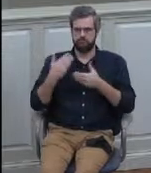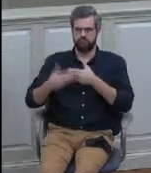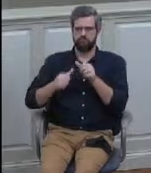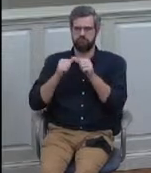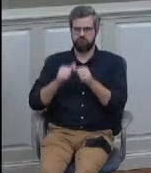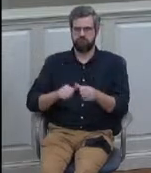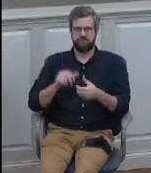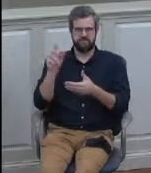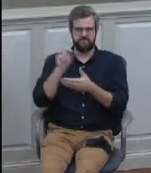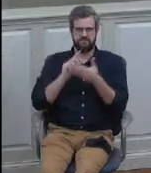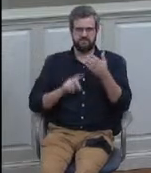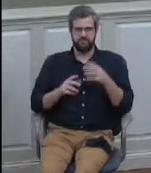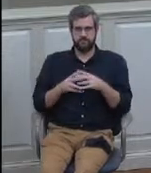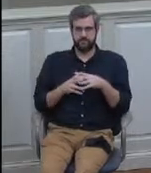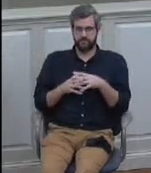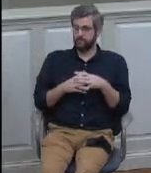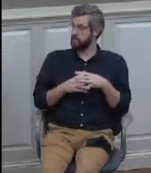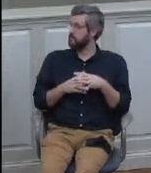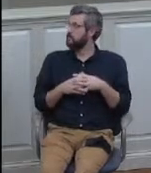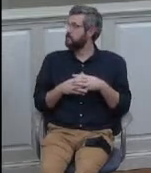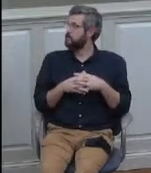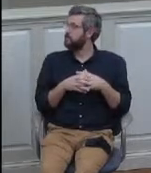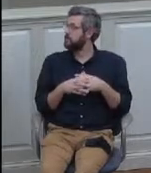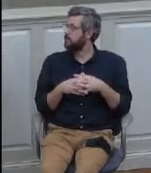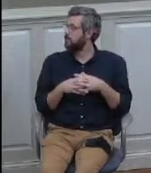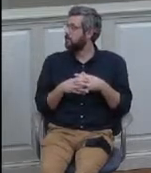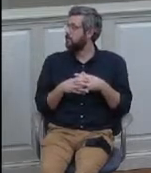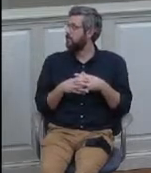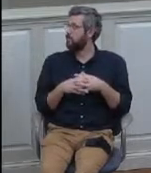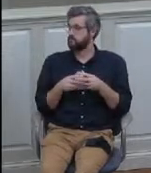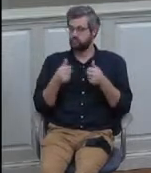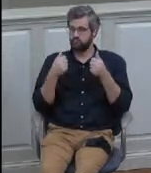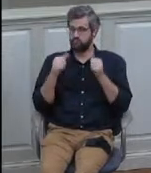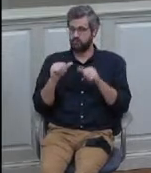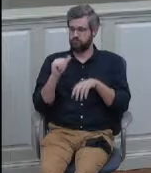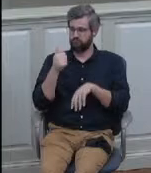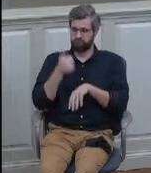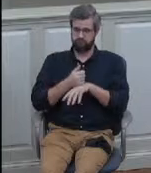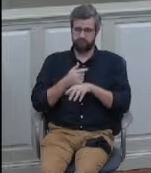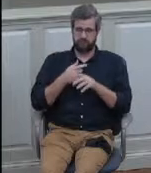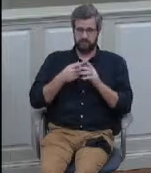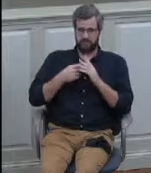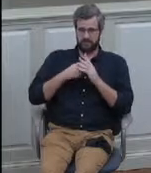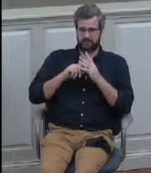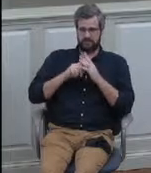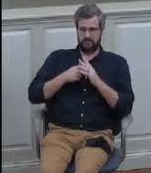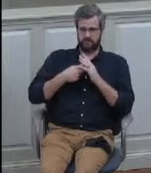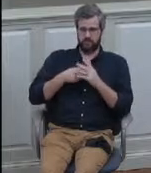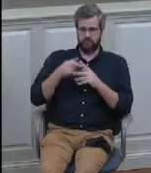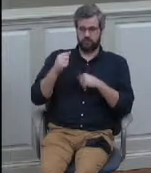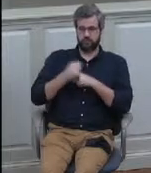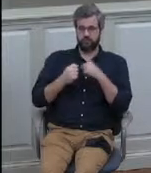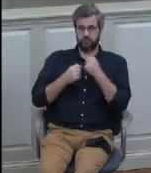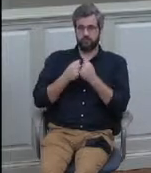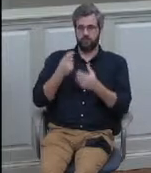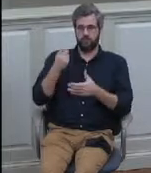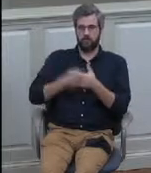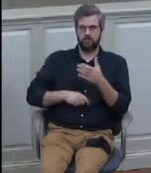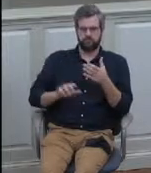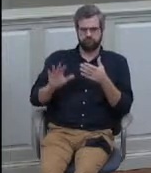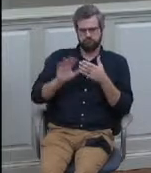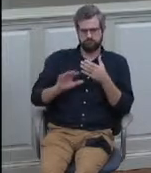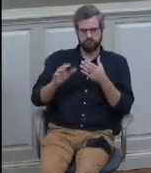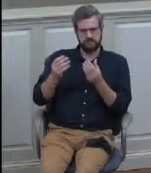development. Trying to have a initial construction estimate from them in March that we can discuss in the budget